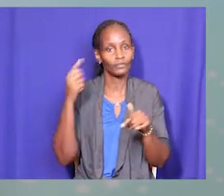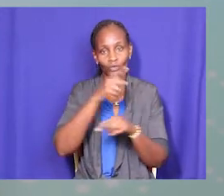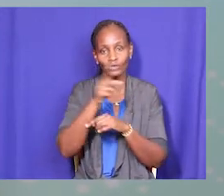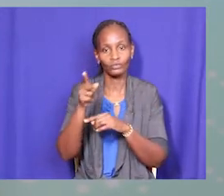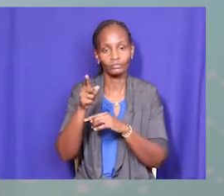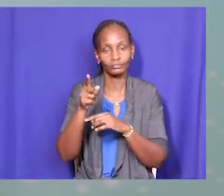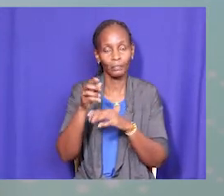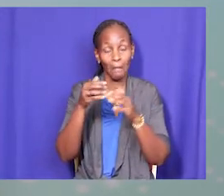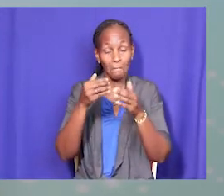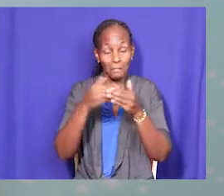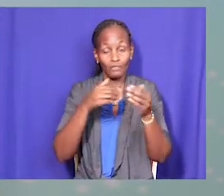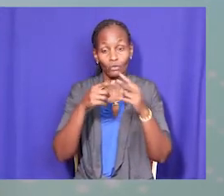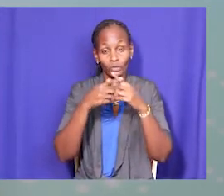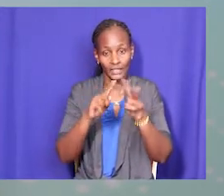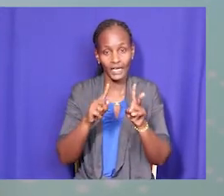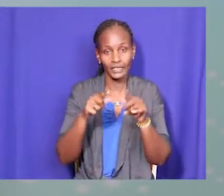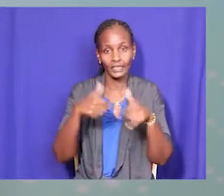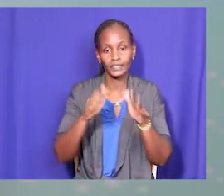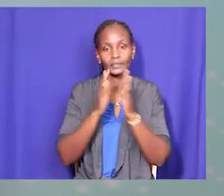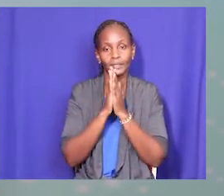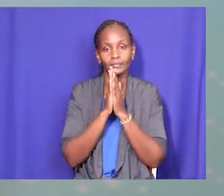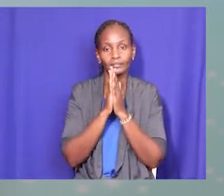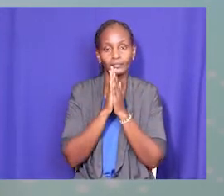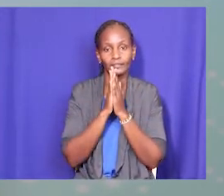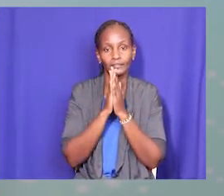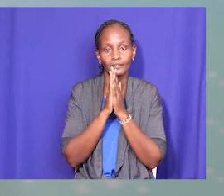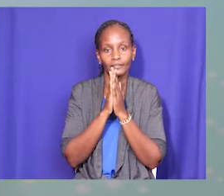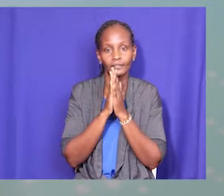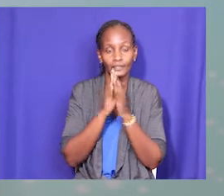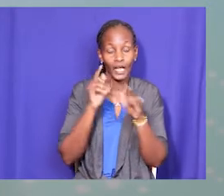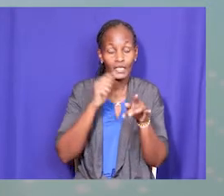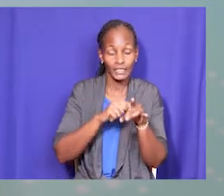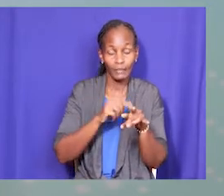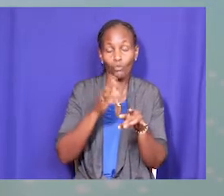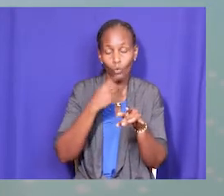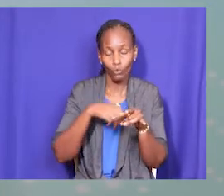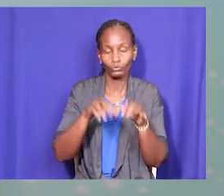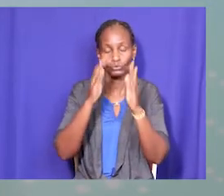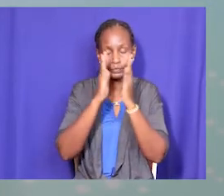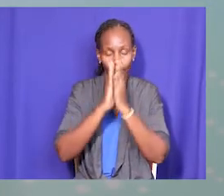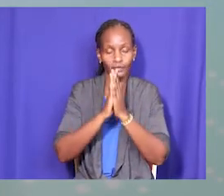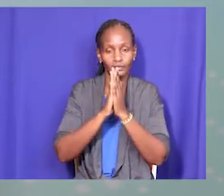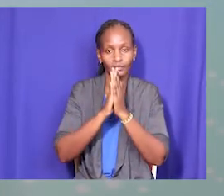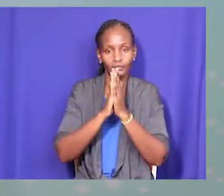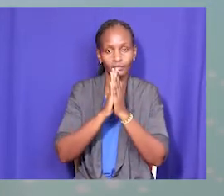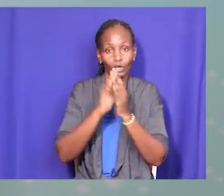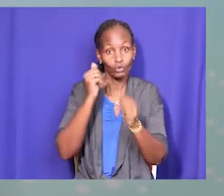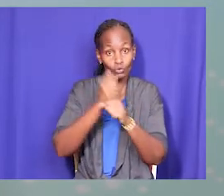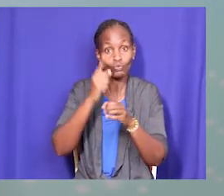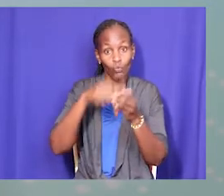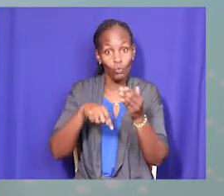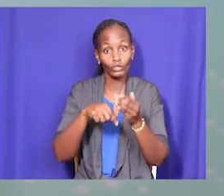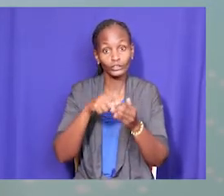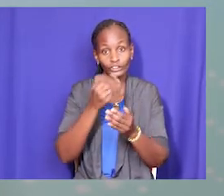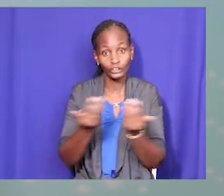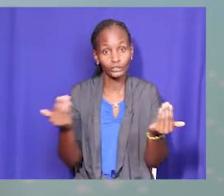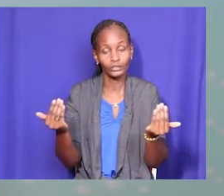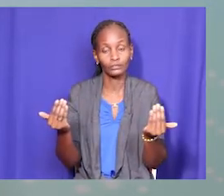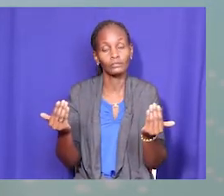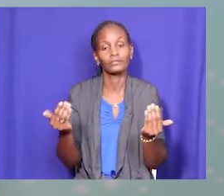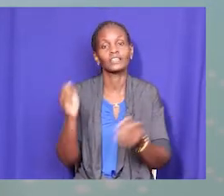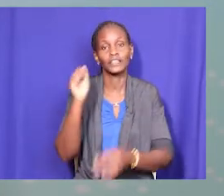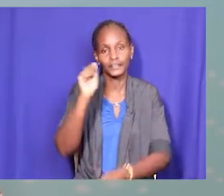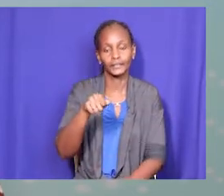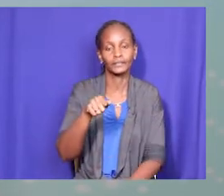we start, let's pray. When we want to pray, what do we do?